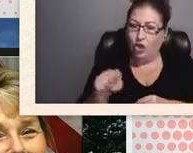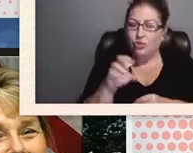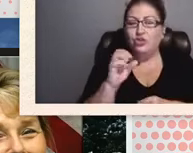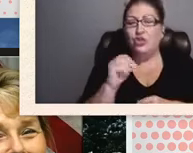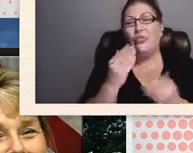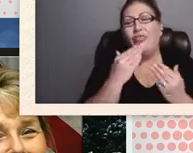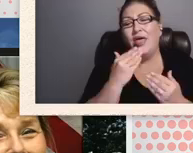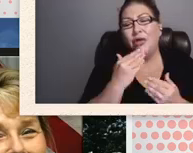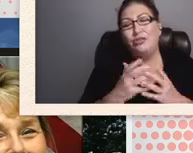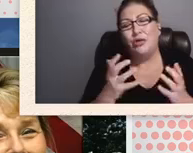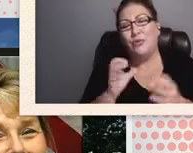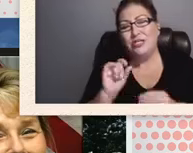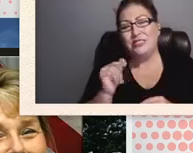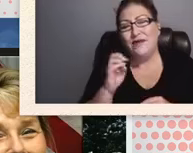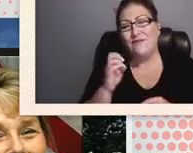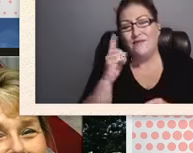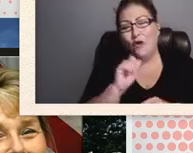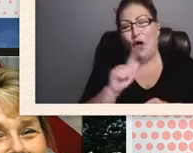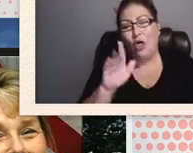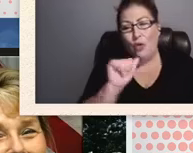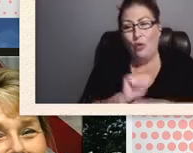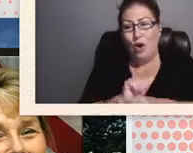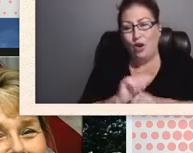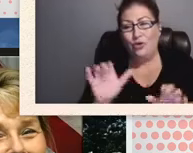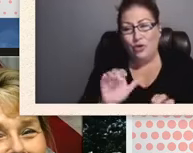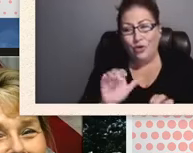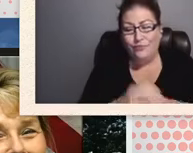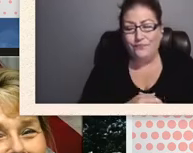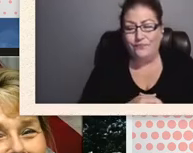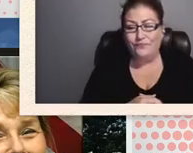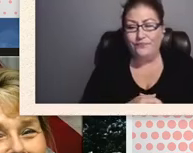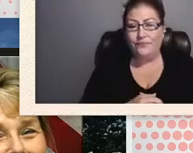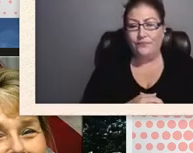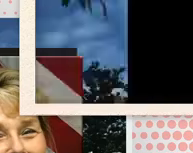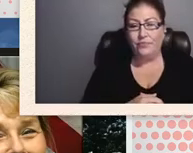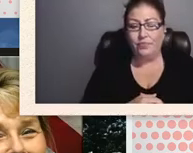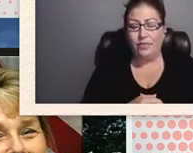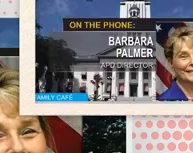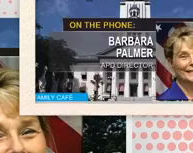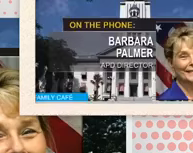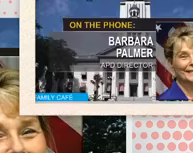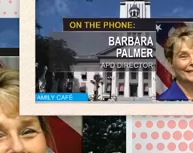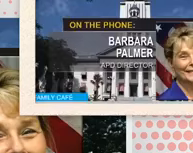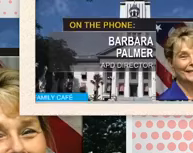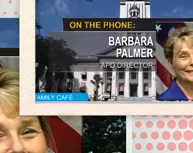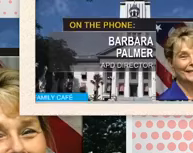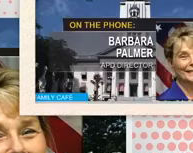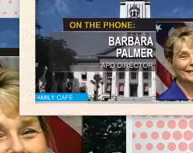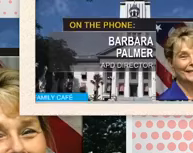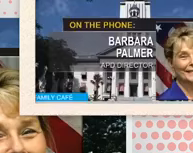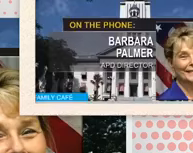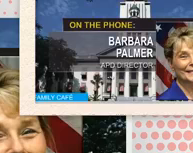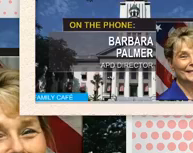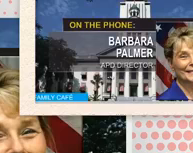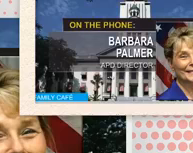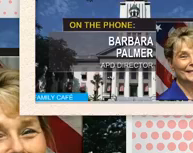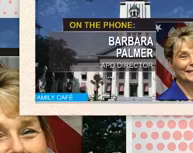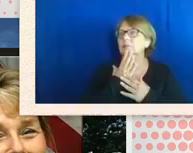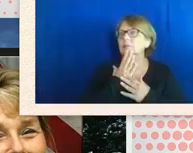much, Stephanie, for all the work that you do. So thank everyone that was involved in all of this.